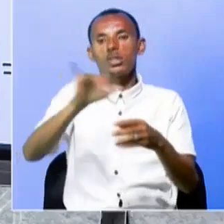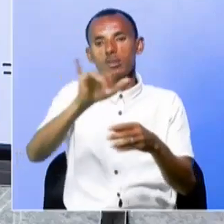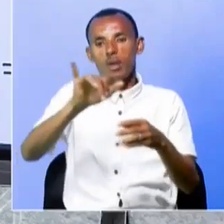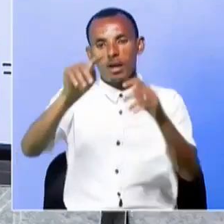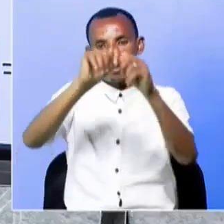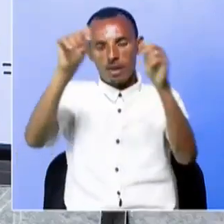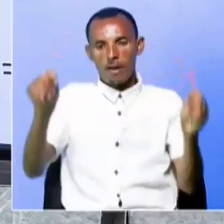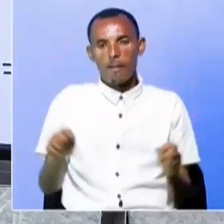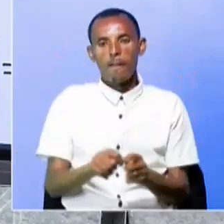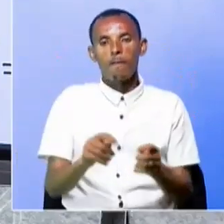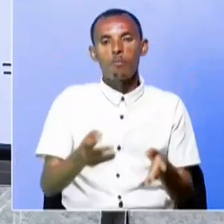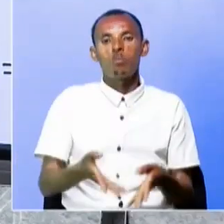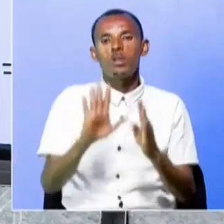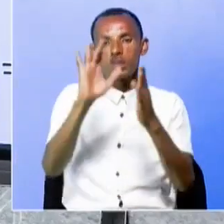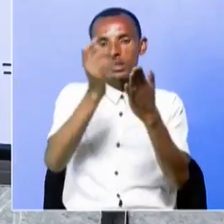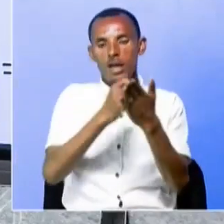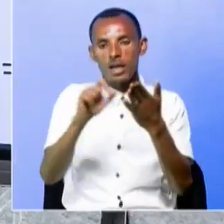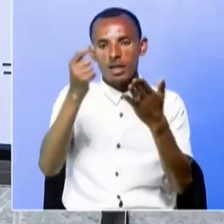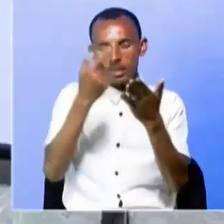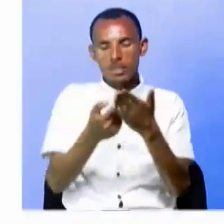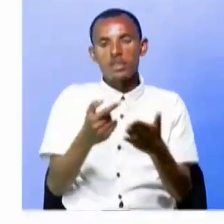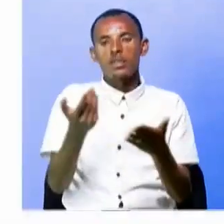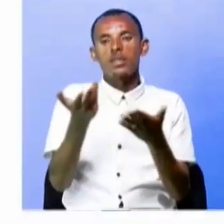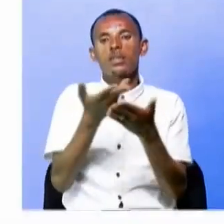triangles. So let's write this thing formally.